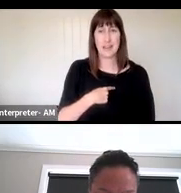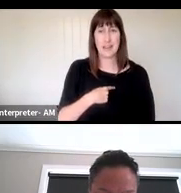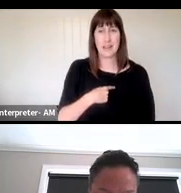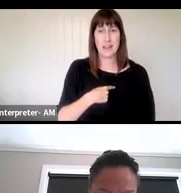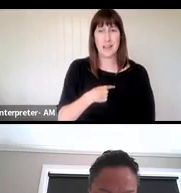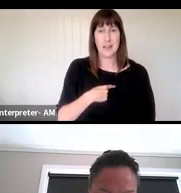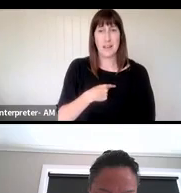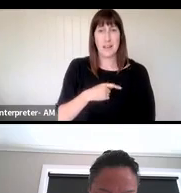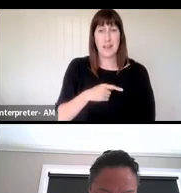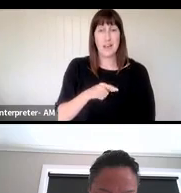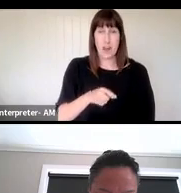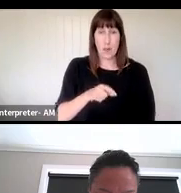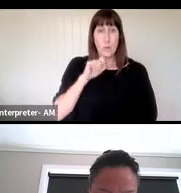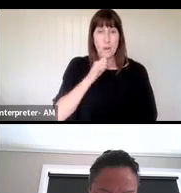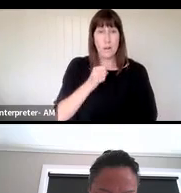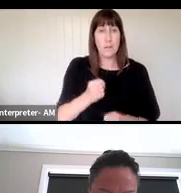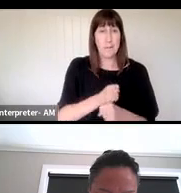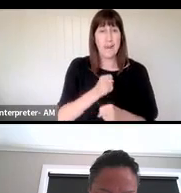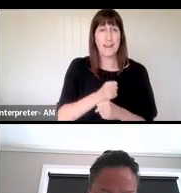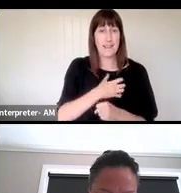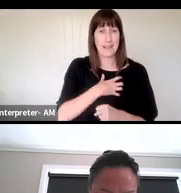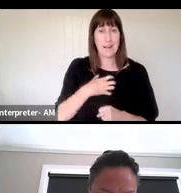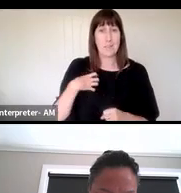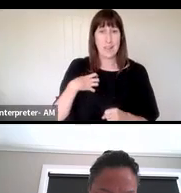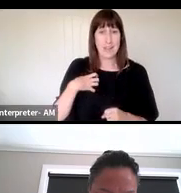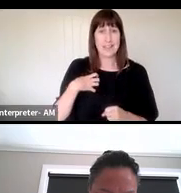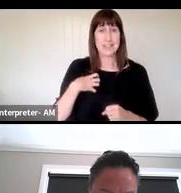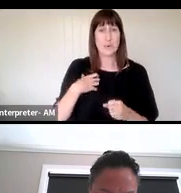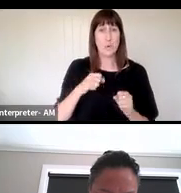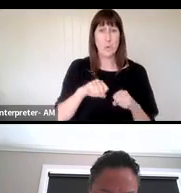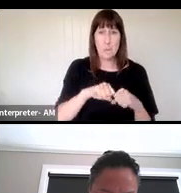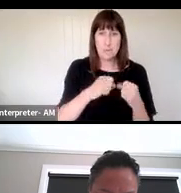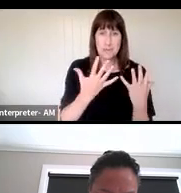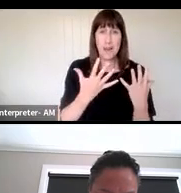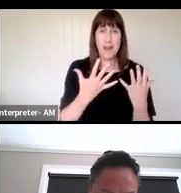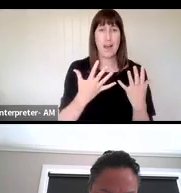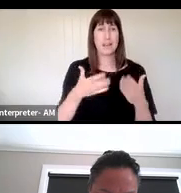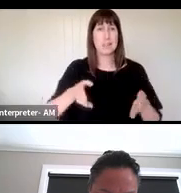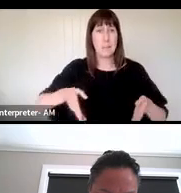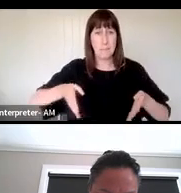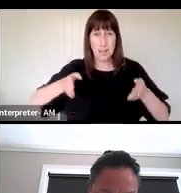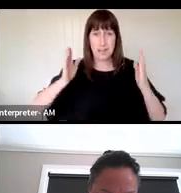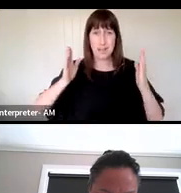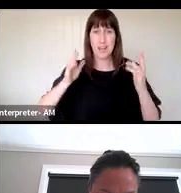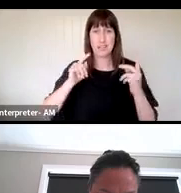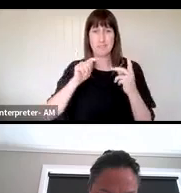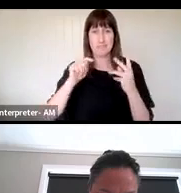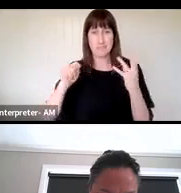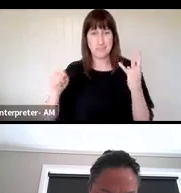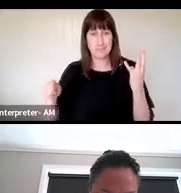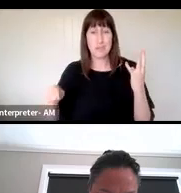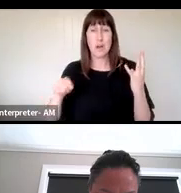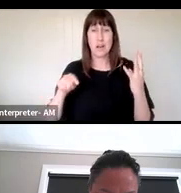government accessible to disabled people, so websites and buildings and